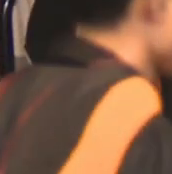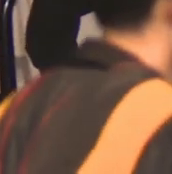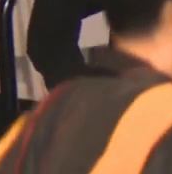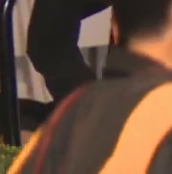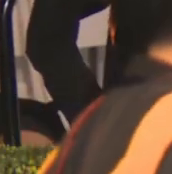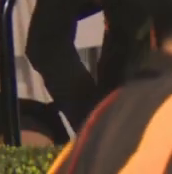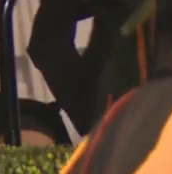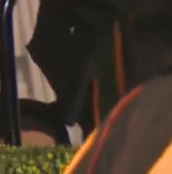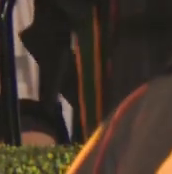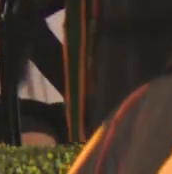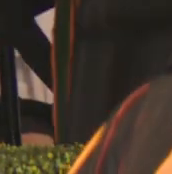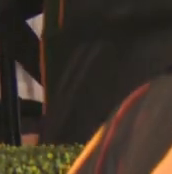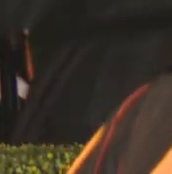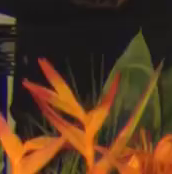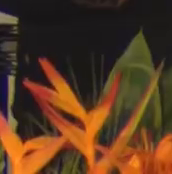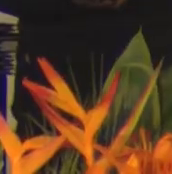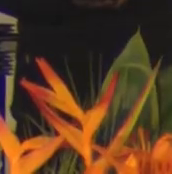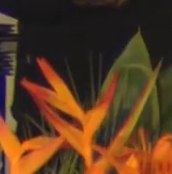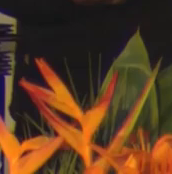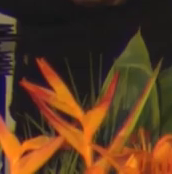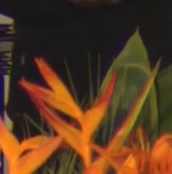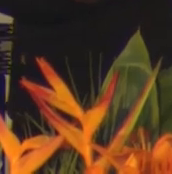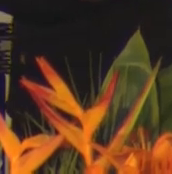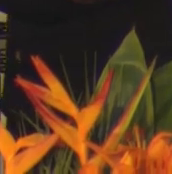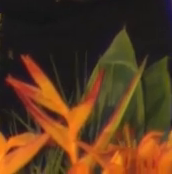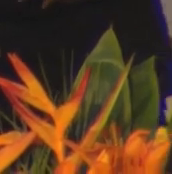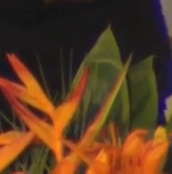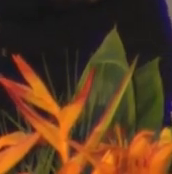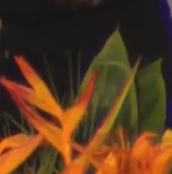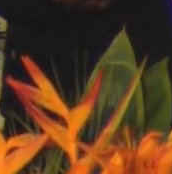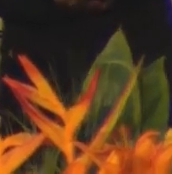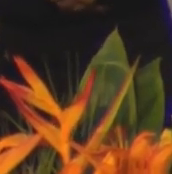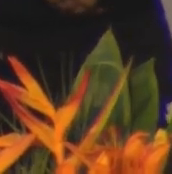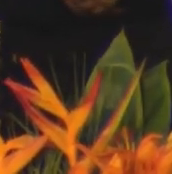Jackie Wang. Marco Antonio Aguilar Jr.